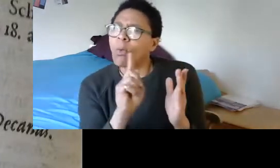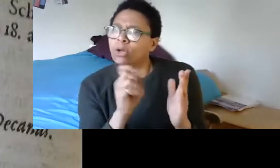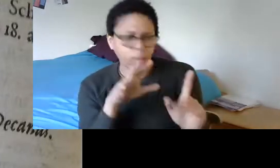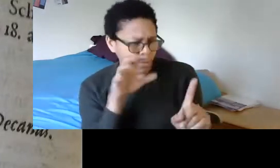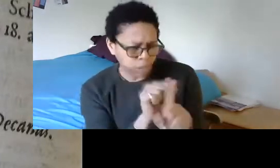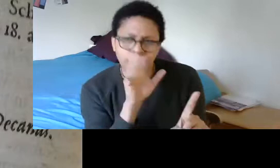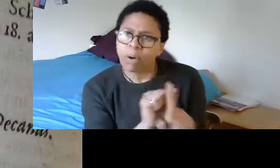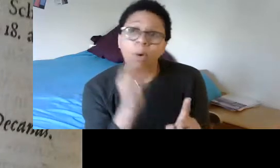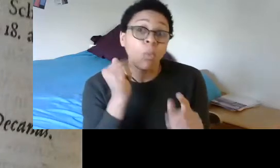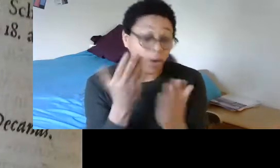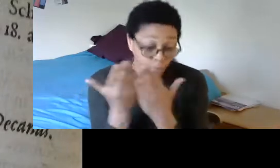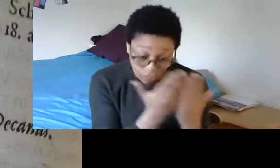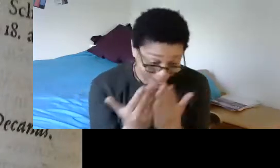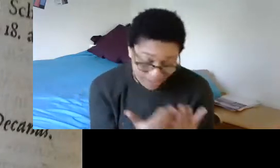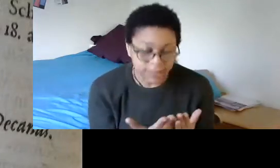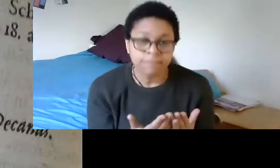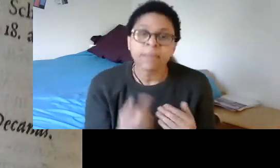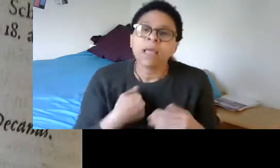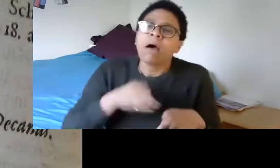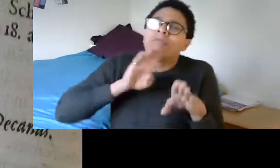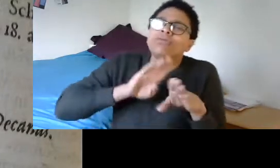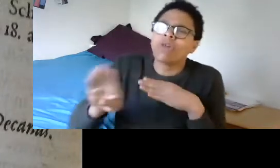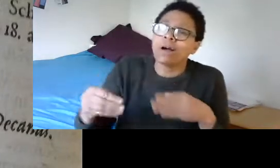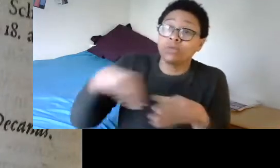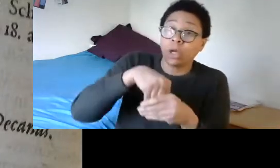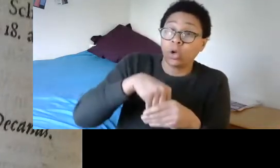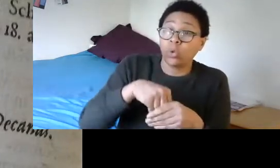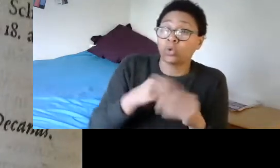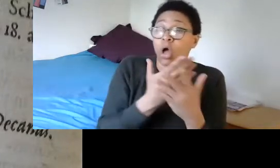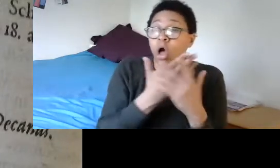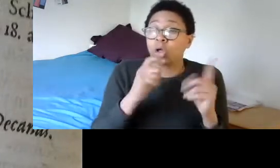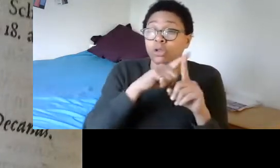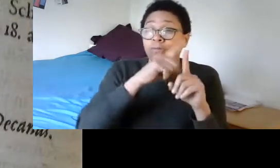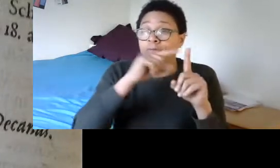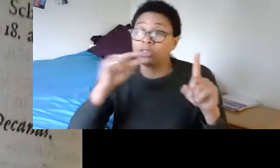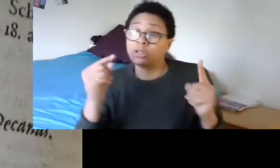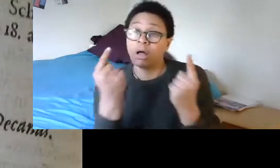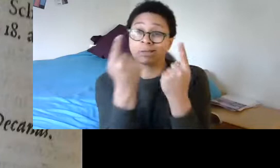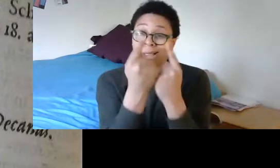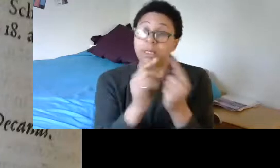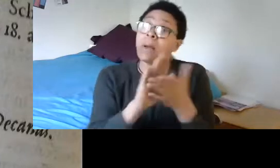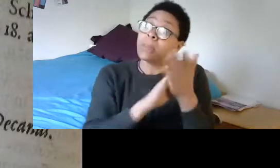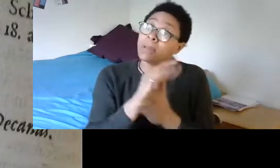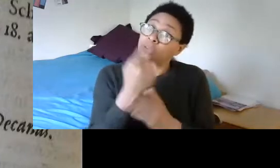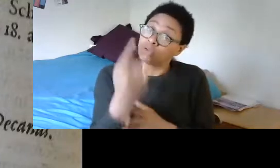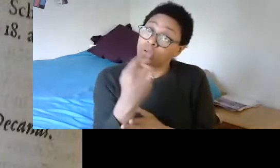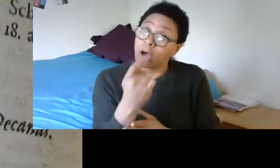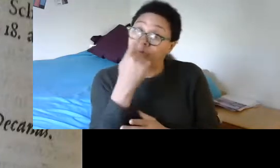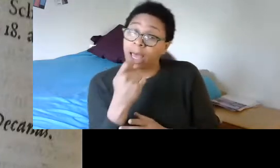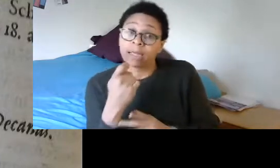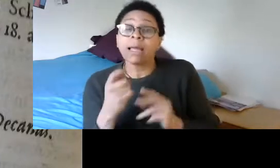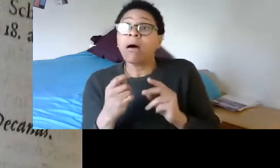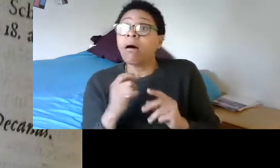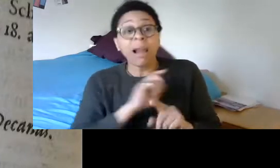pages. I've done my best to incorporate as much of the digitised material as possible to allow you the chance to explore these items further if you